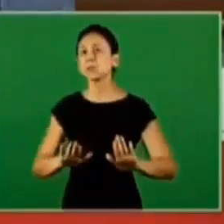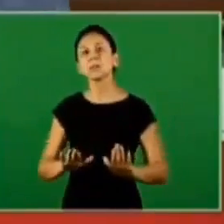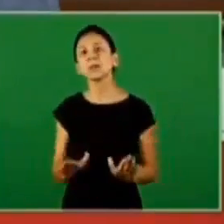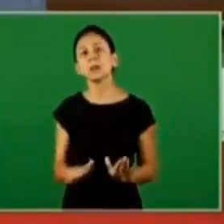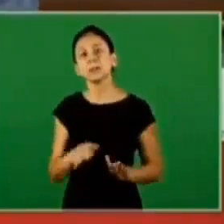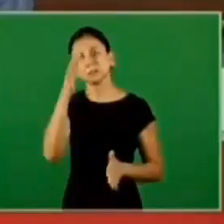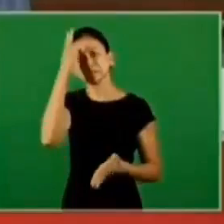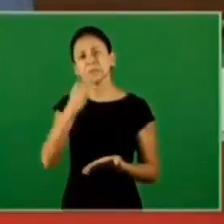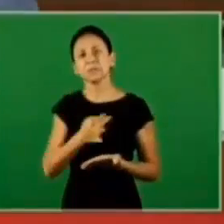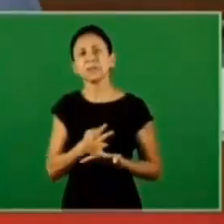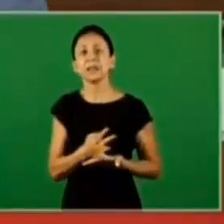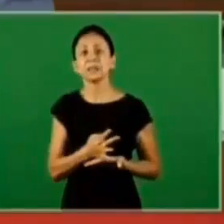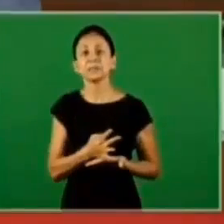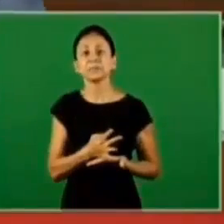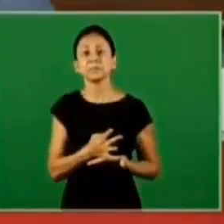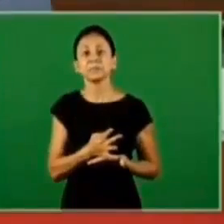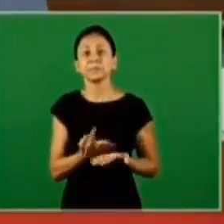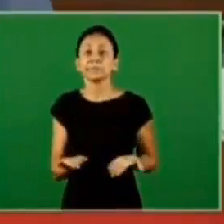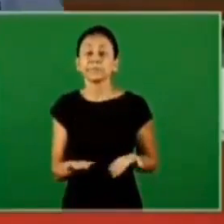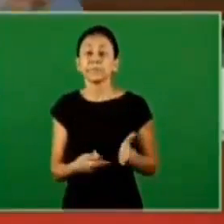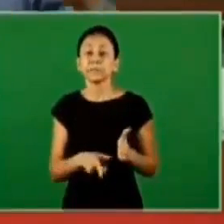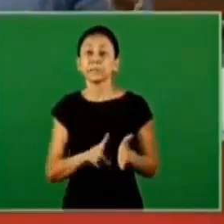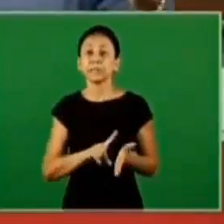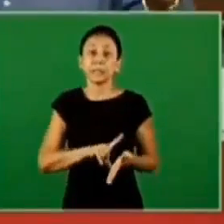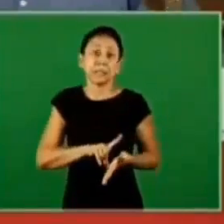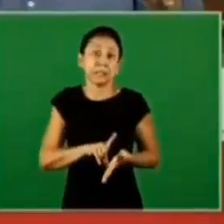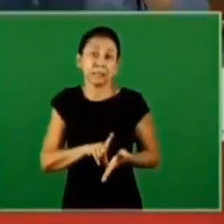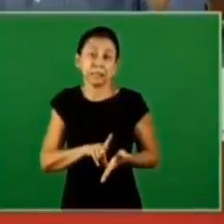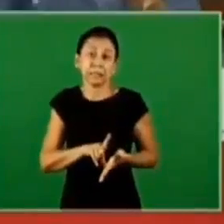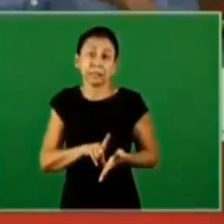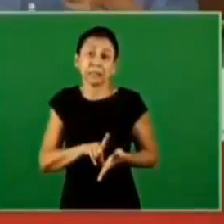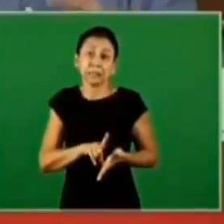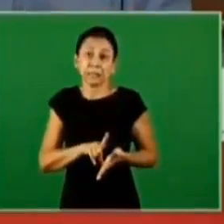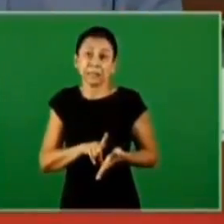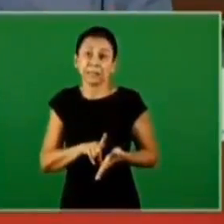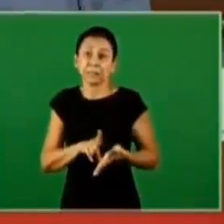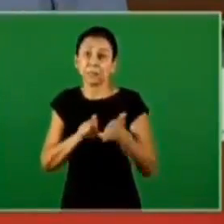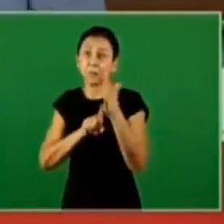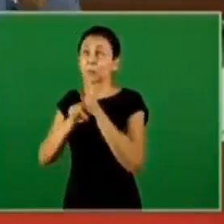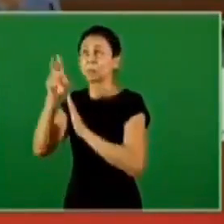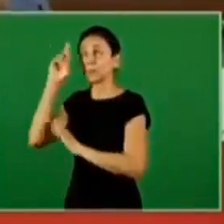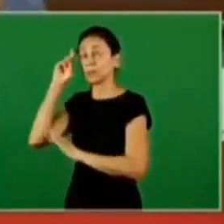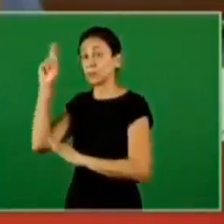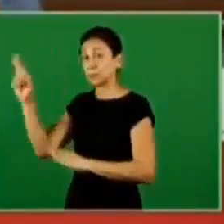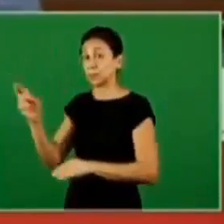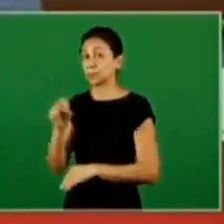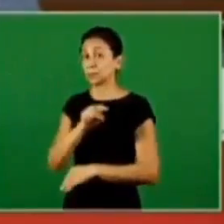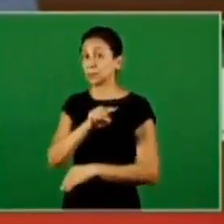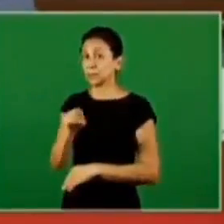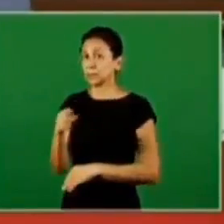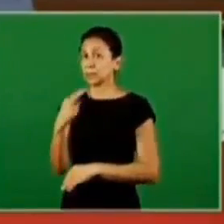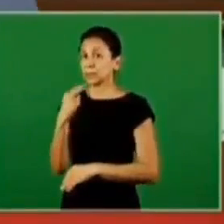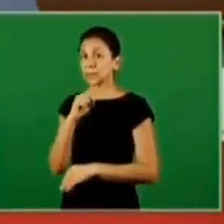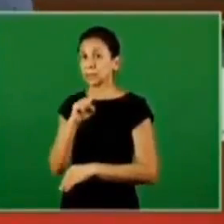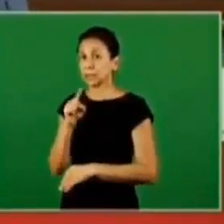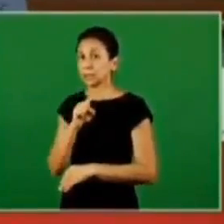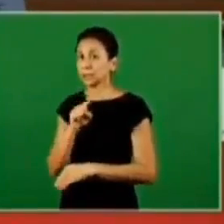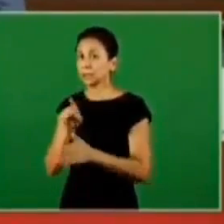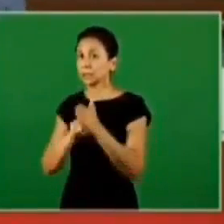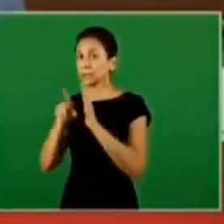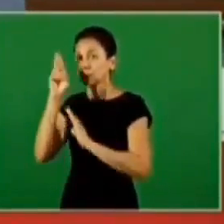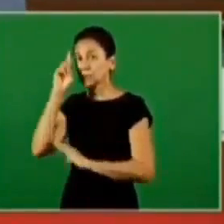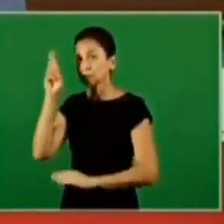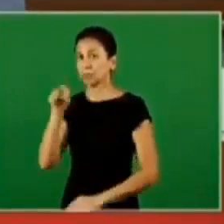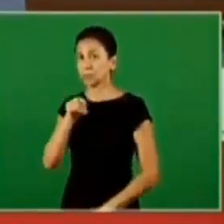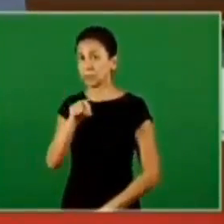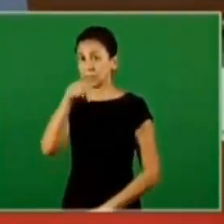wrong. But they're not consulting the Lord. The same way that they are not consulting the Lord for so many other things.